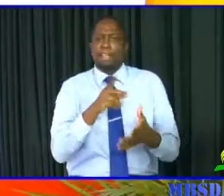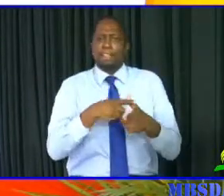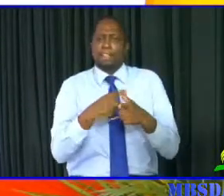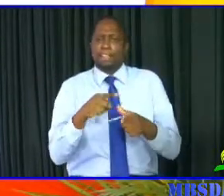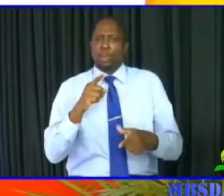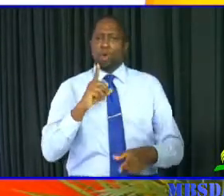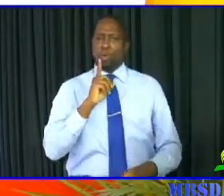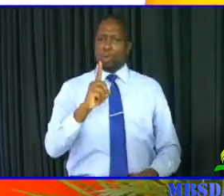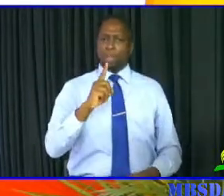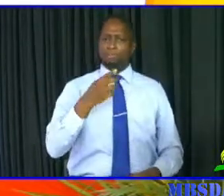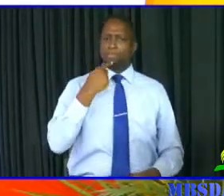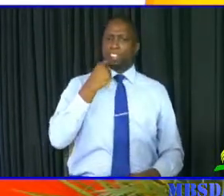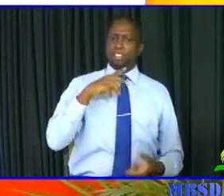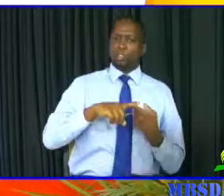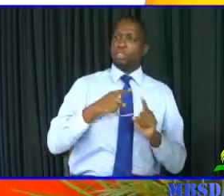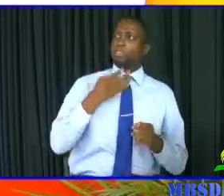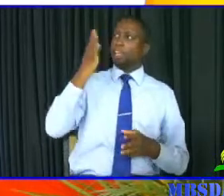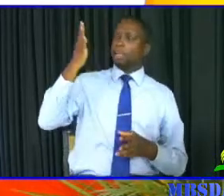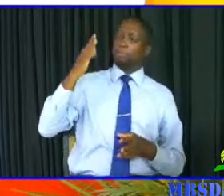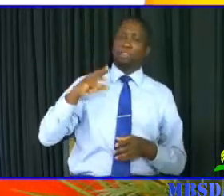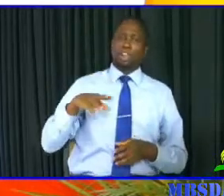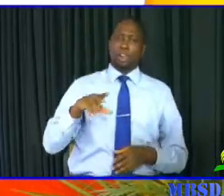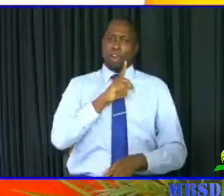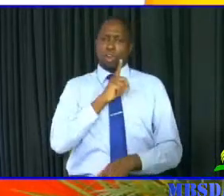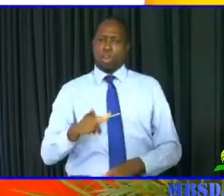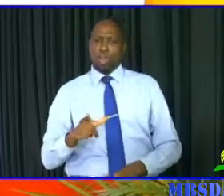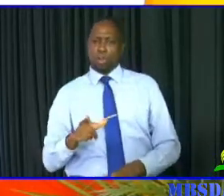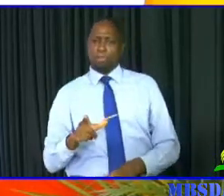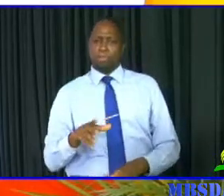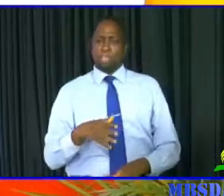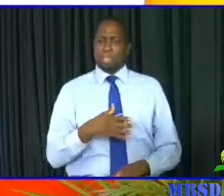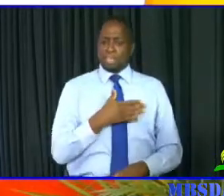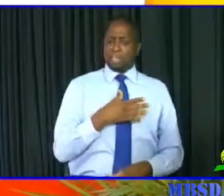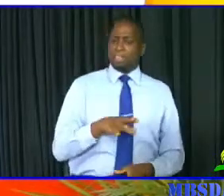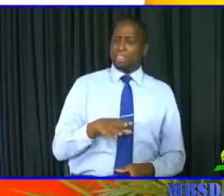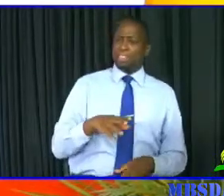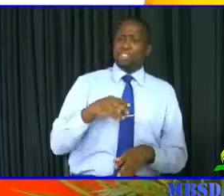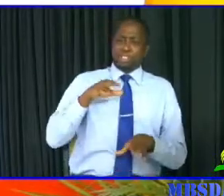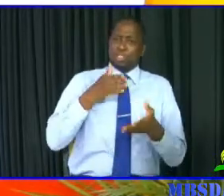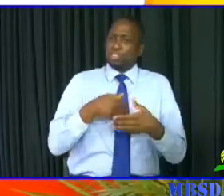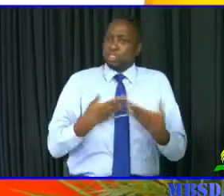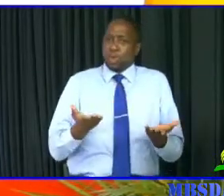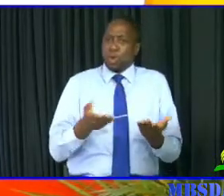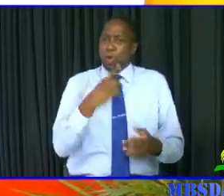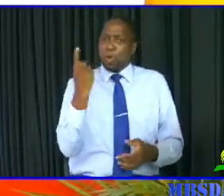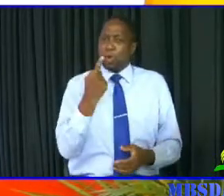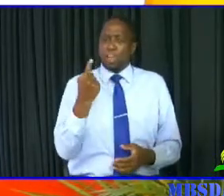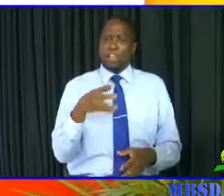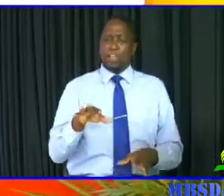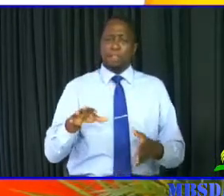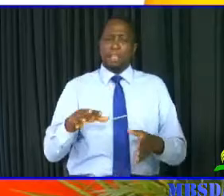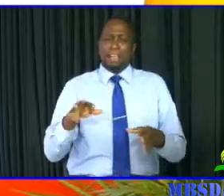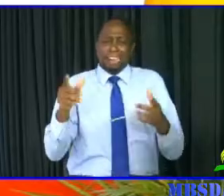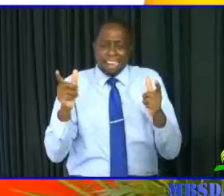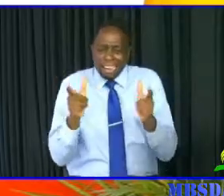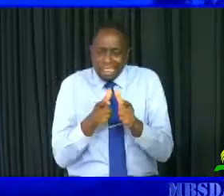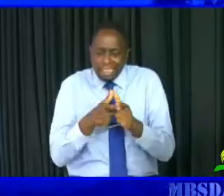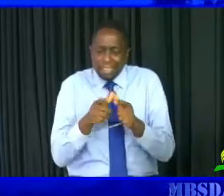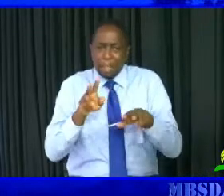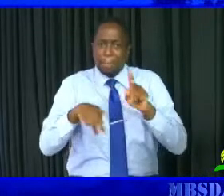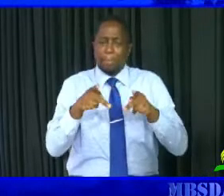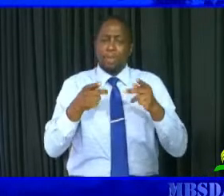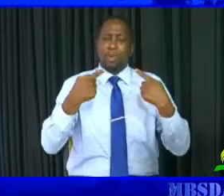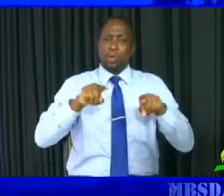Lord, are there few that be saved? And he said unto them, Strive to enter in at